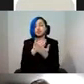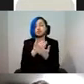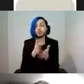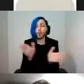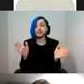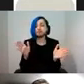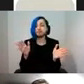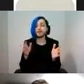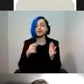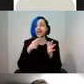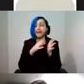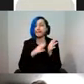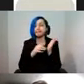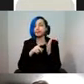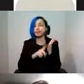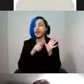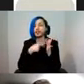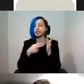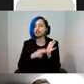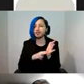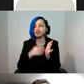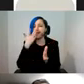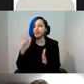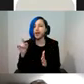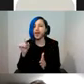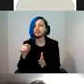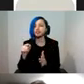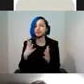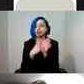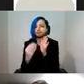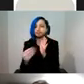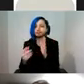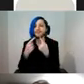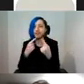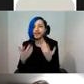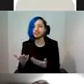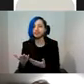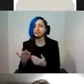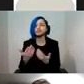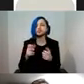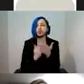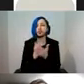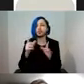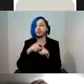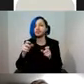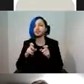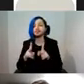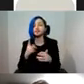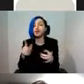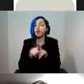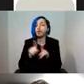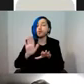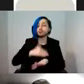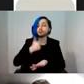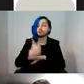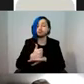emulation effort to emulation of information and digital systems, but also the establishment